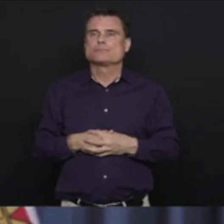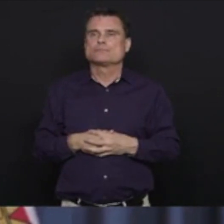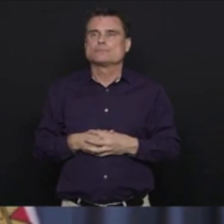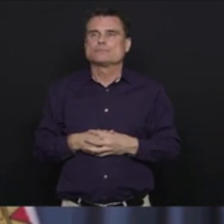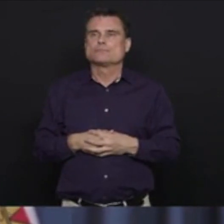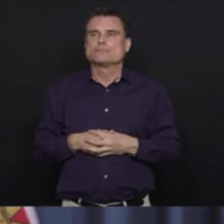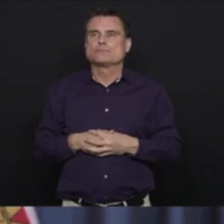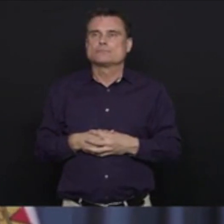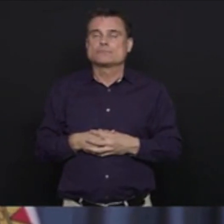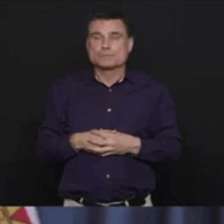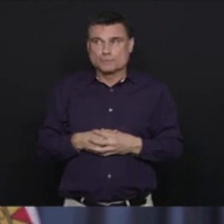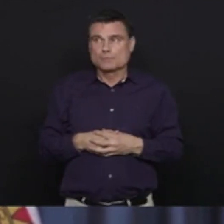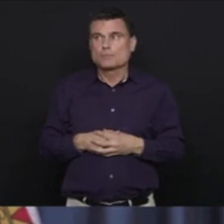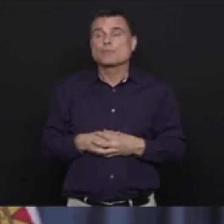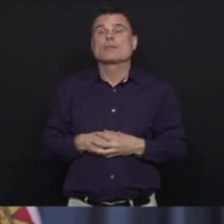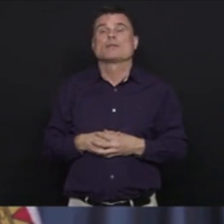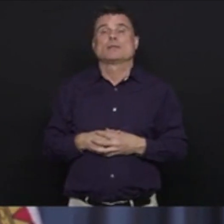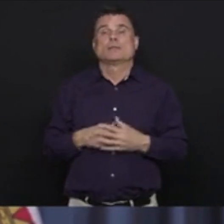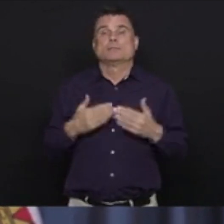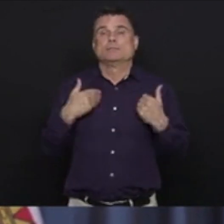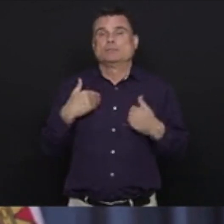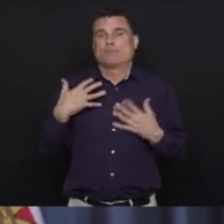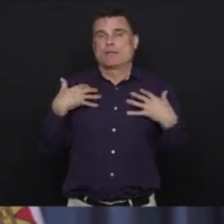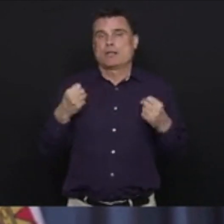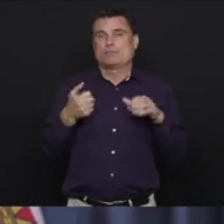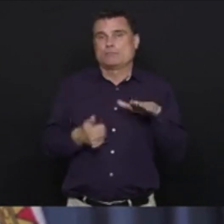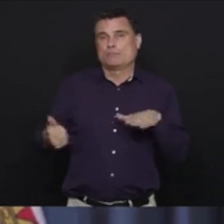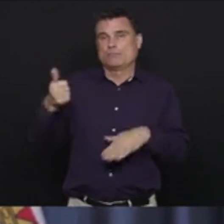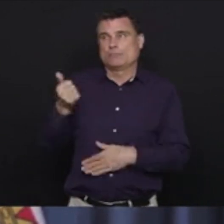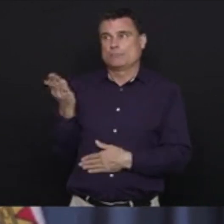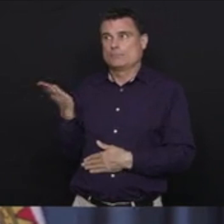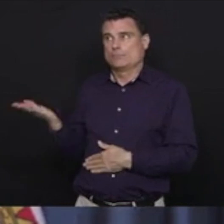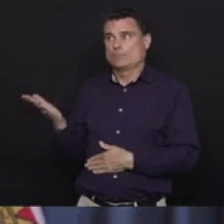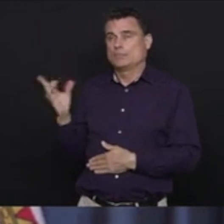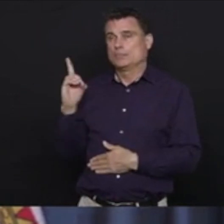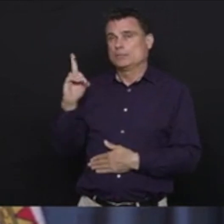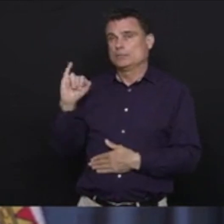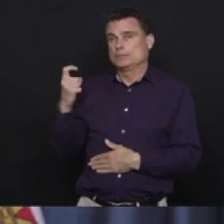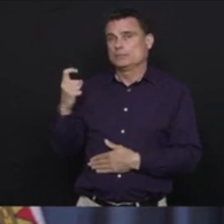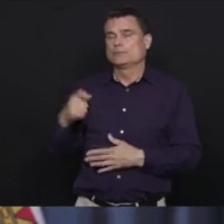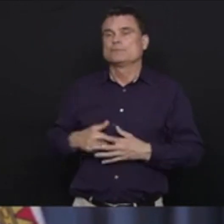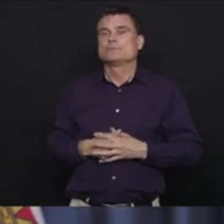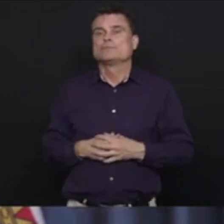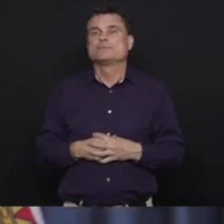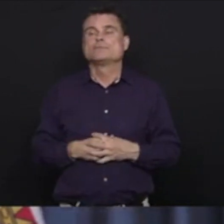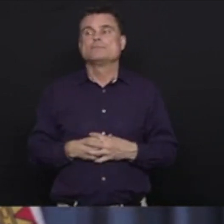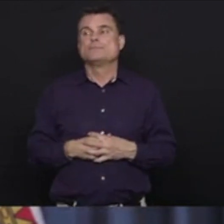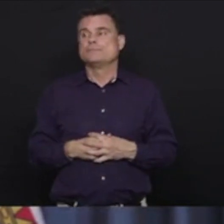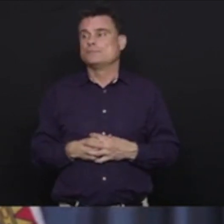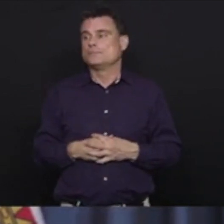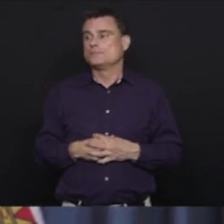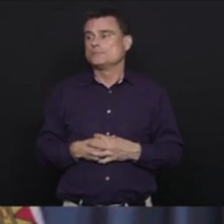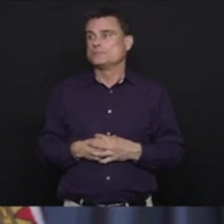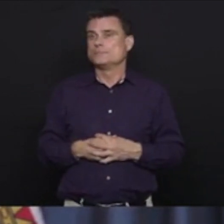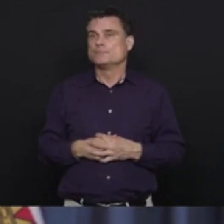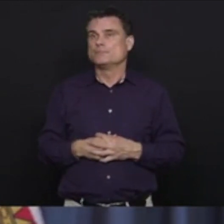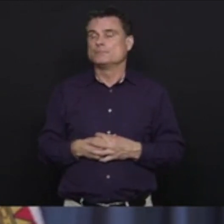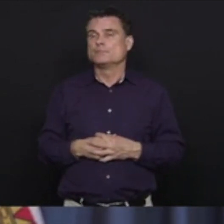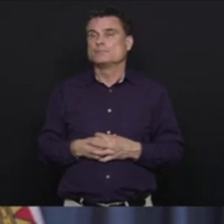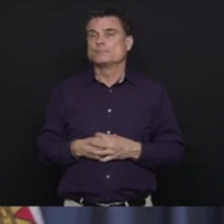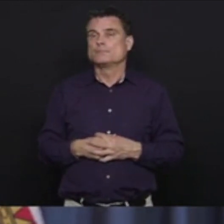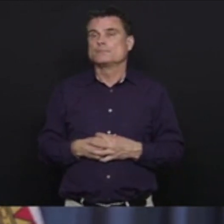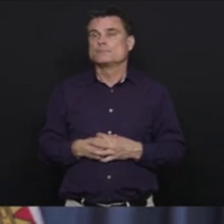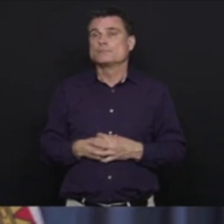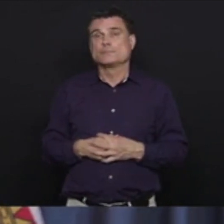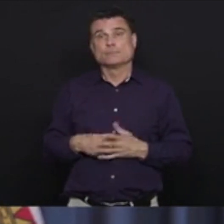of our health authorities, the work of unions in long-term care, the work that we're doing with BC care providers and denominational health,